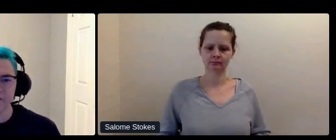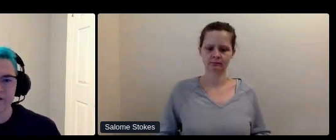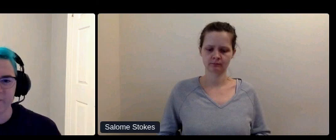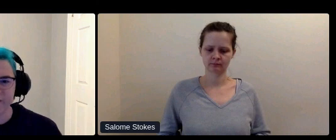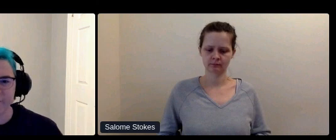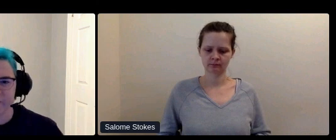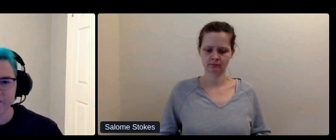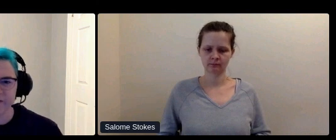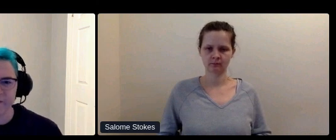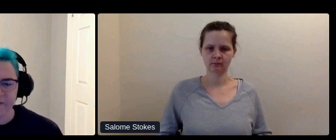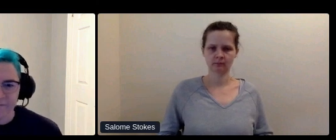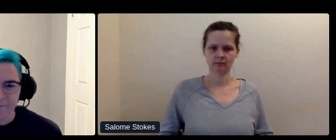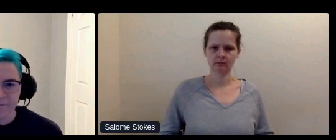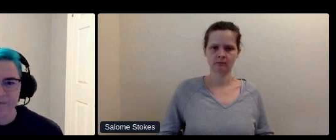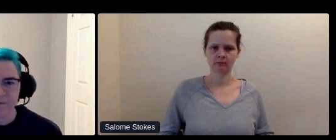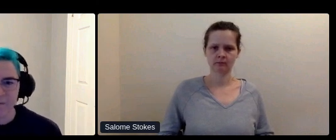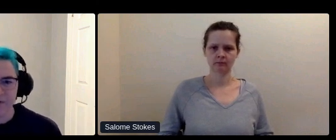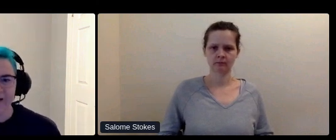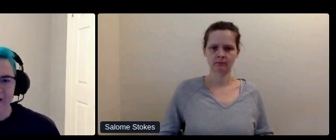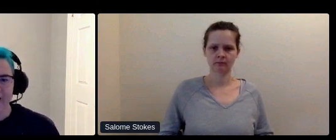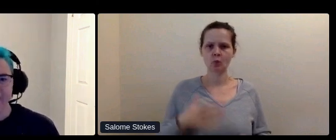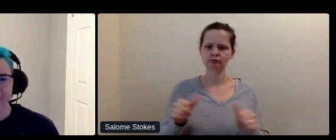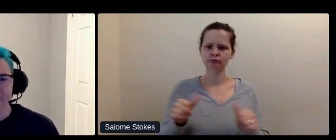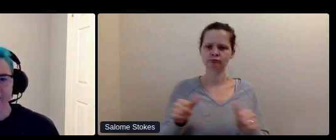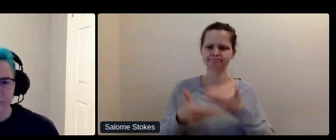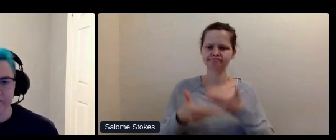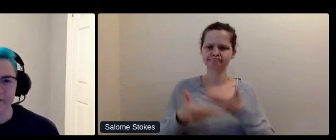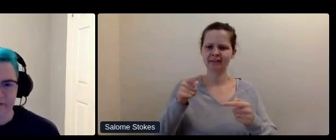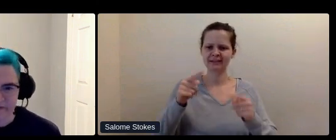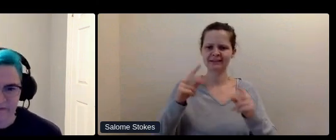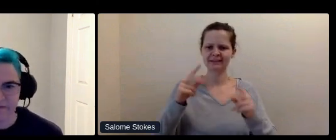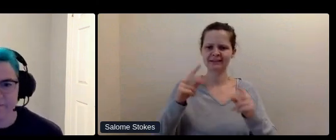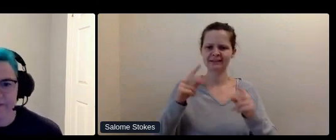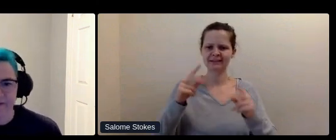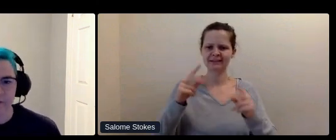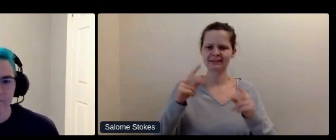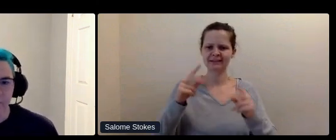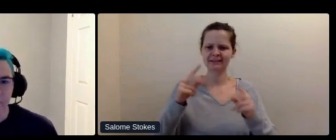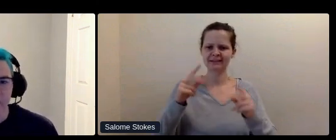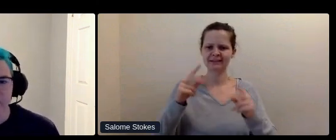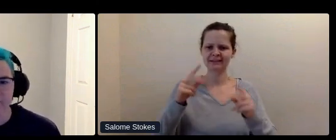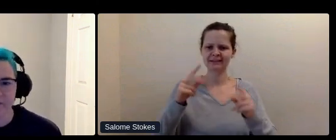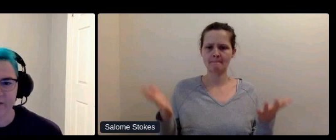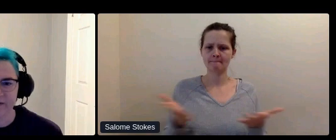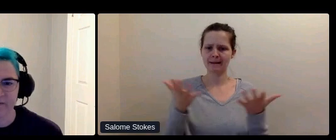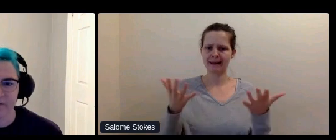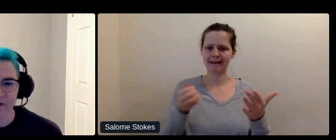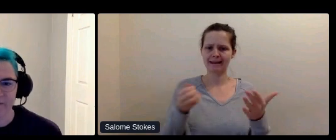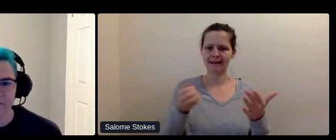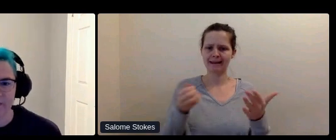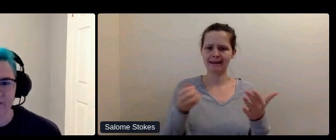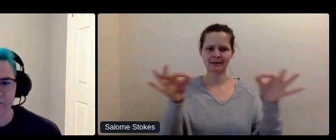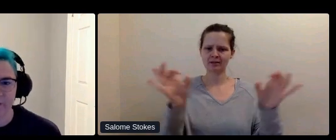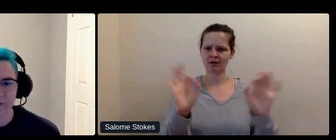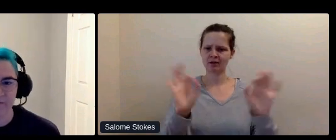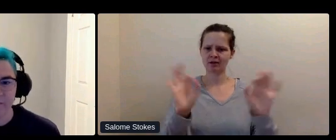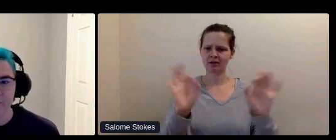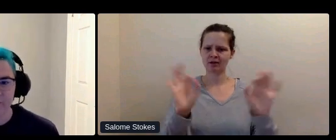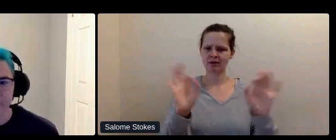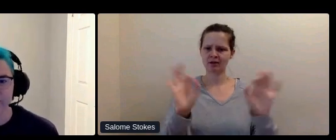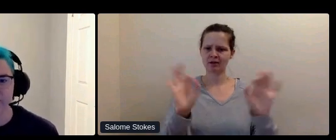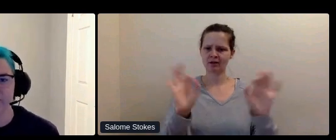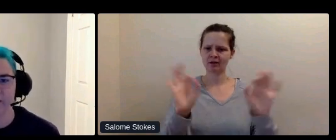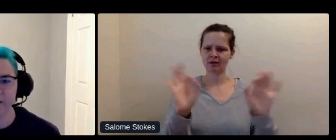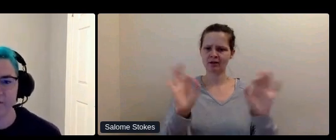So I want to talk about that bold statement. Play has no limits. So if we want to have players have a great experience, we must